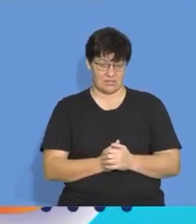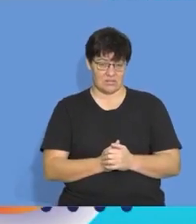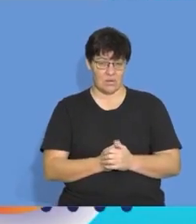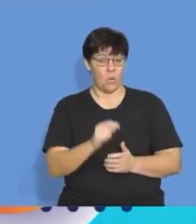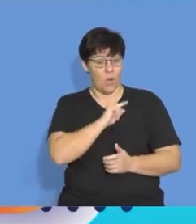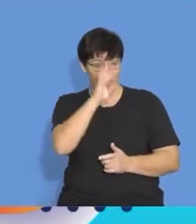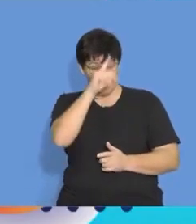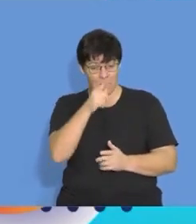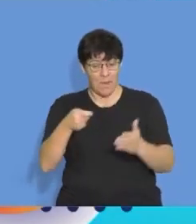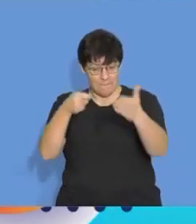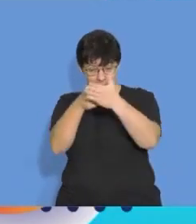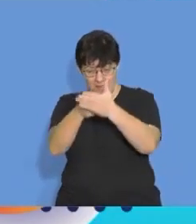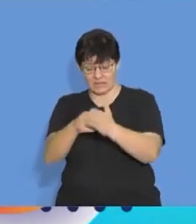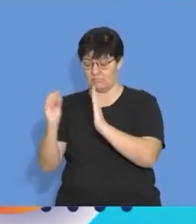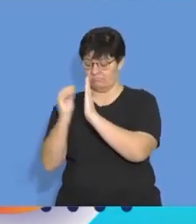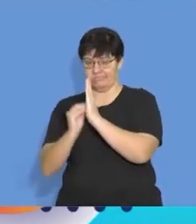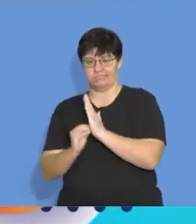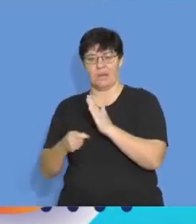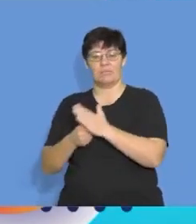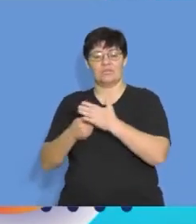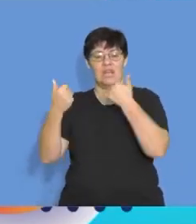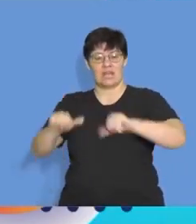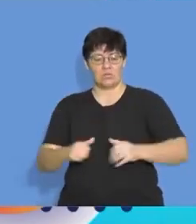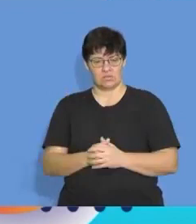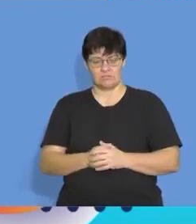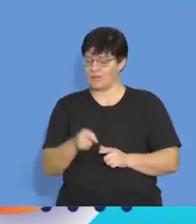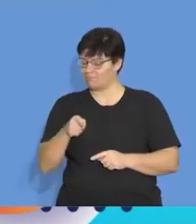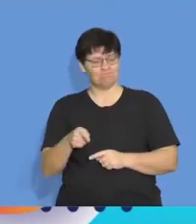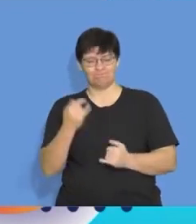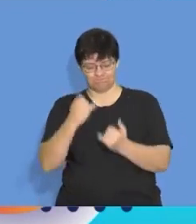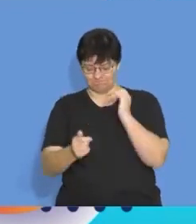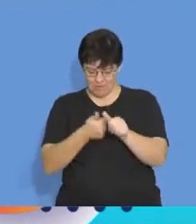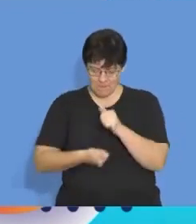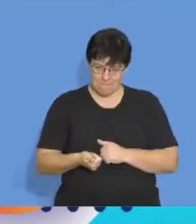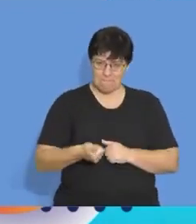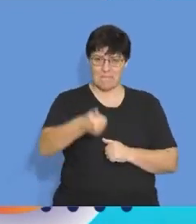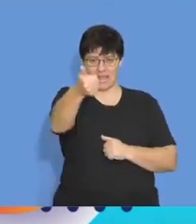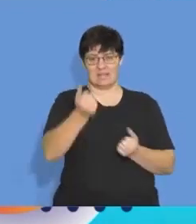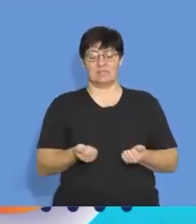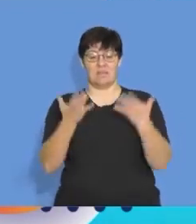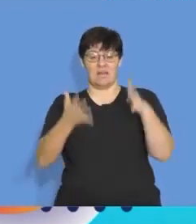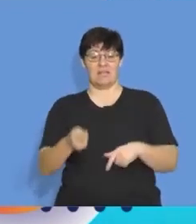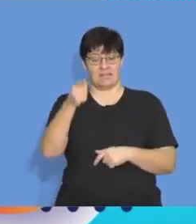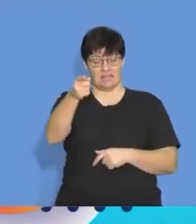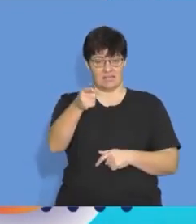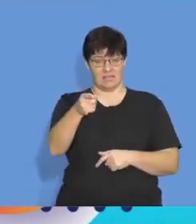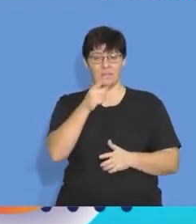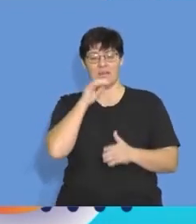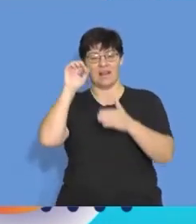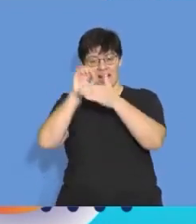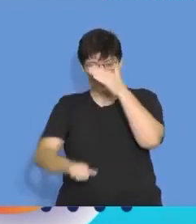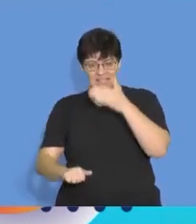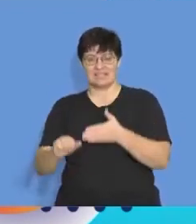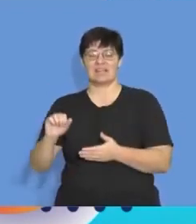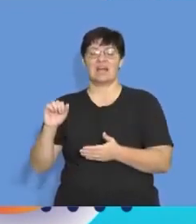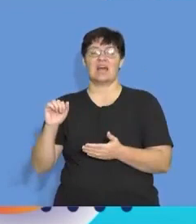goods recorded in your purchases account. You've returned goods to your suppliers, so less your creditors'